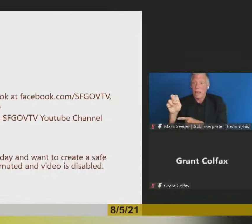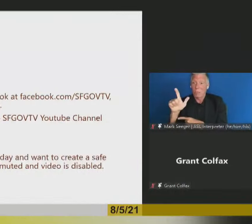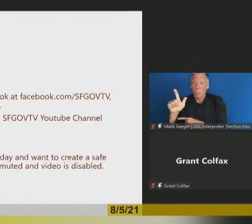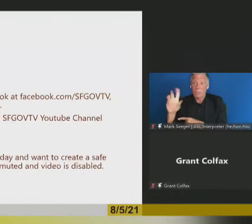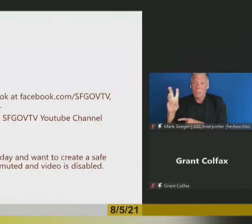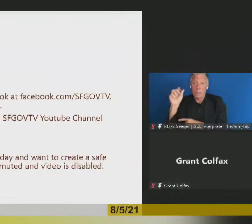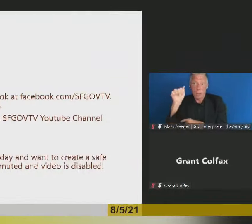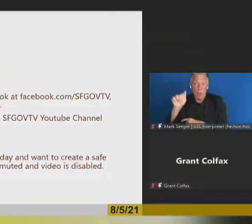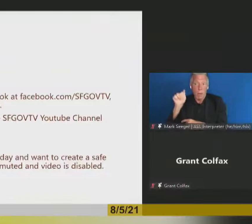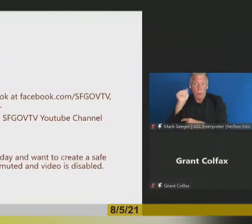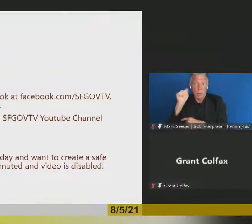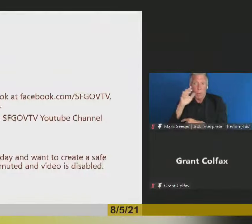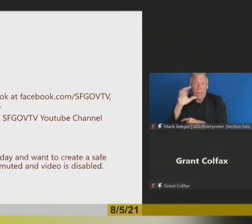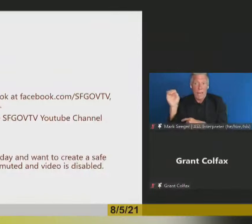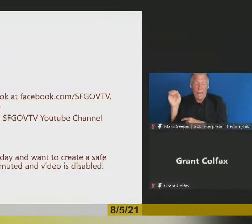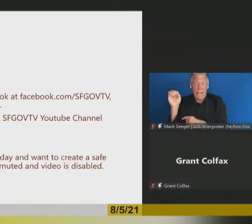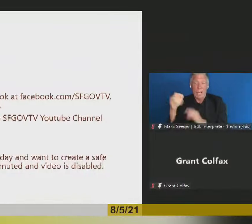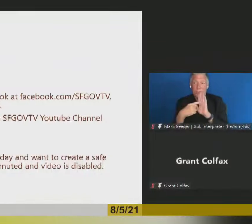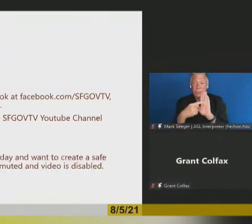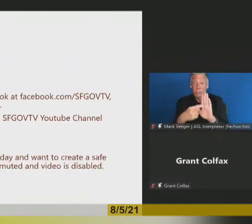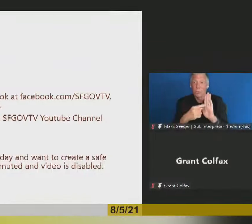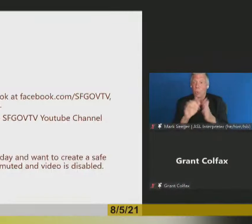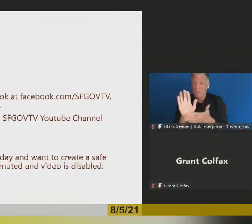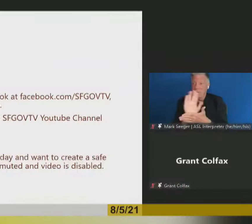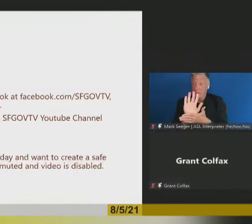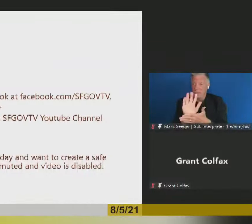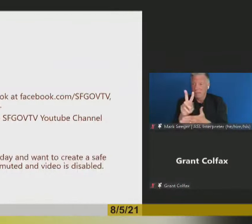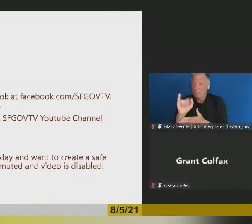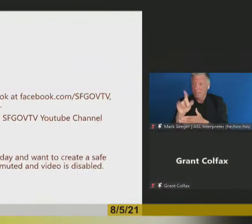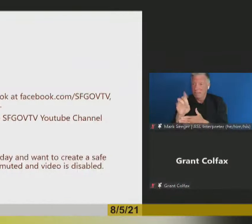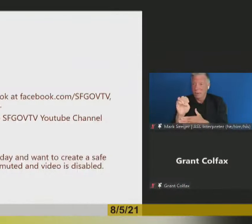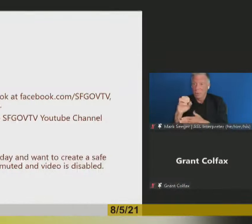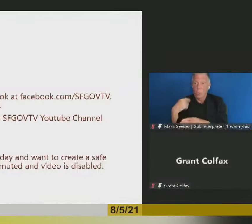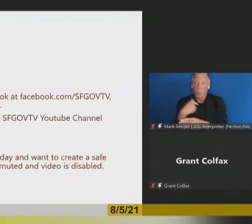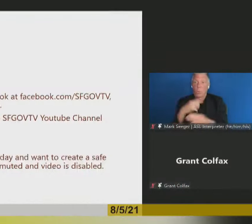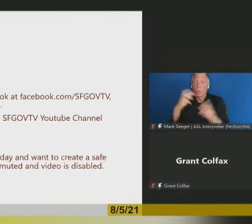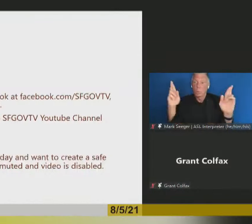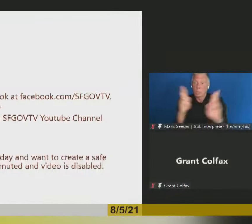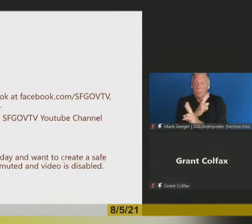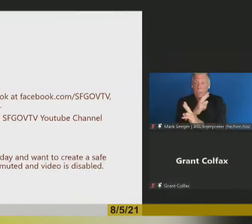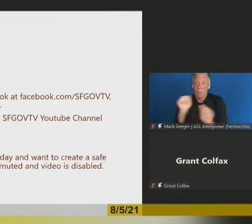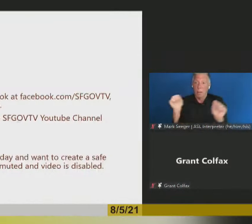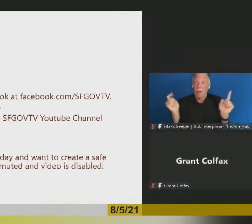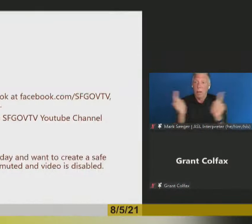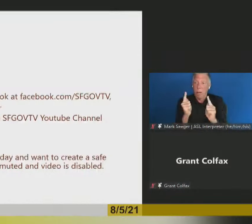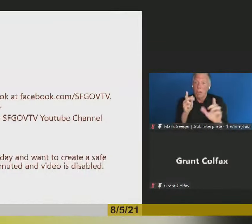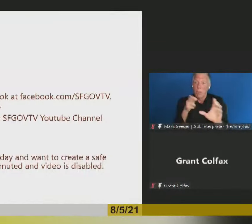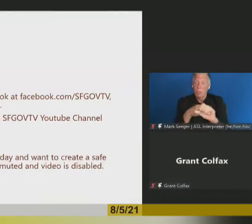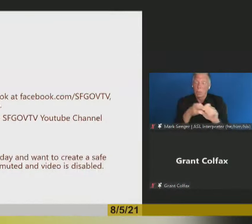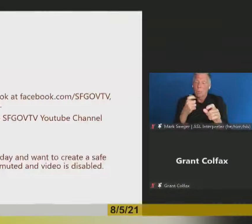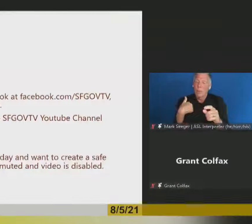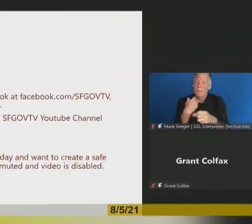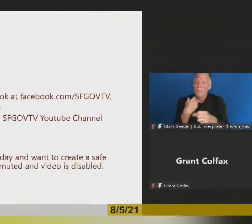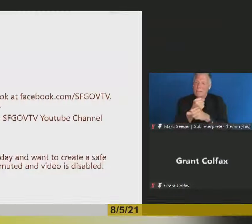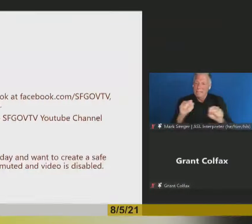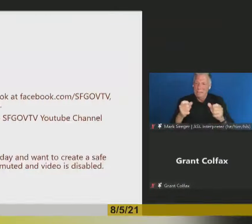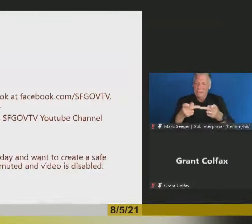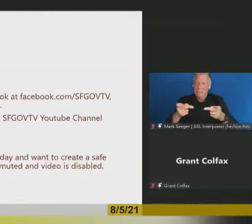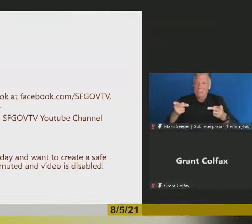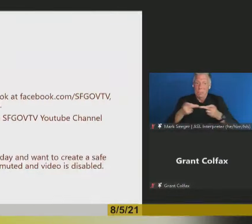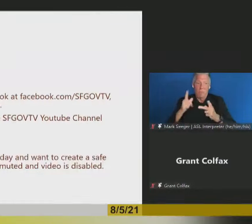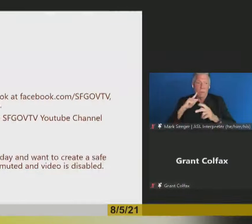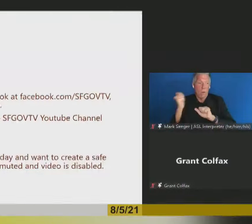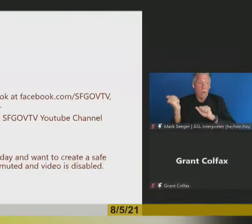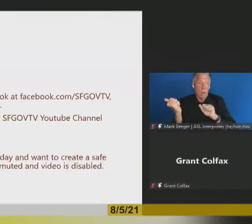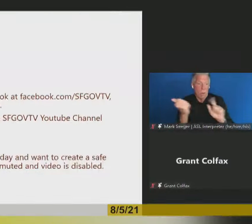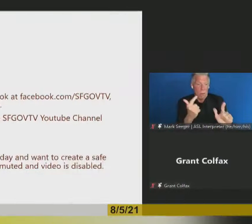and video. We respect all participants in this convenient and want to create a safe space for all. By